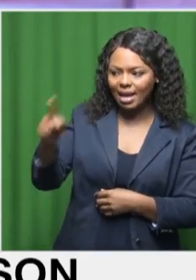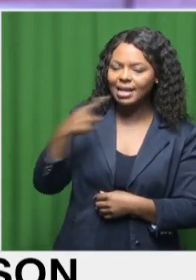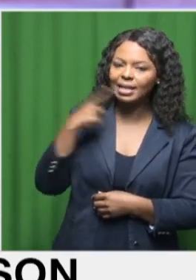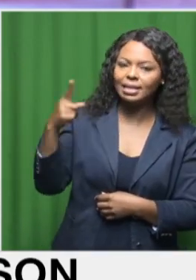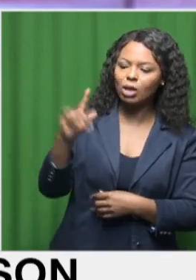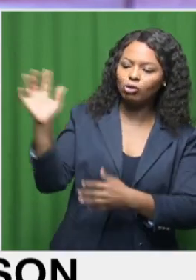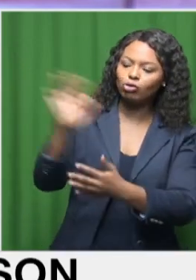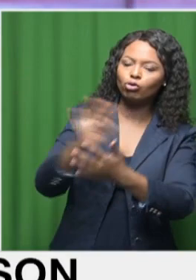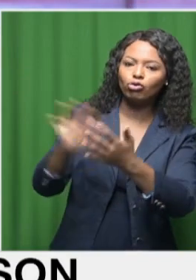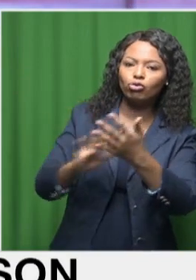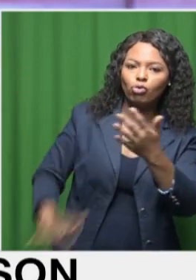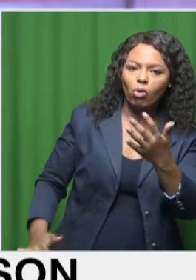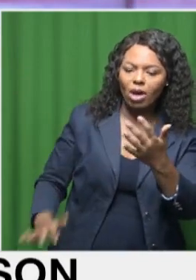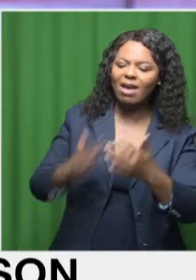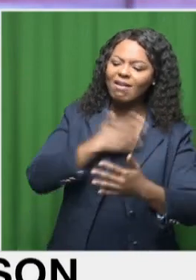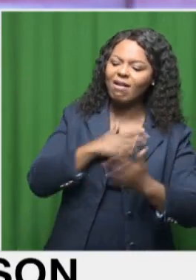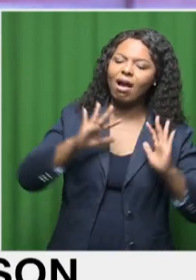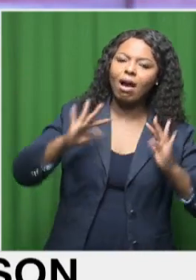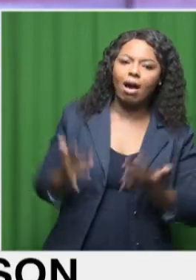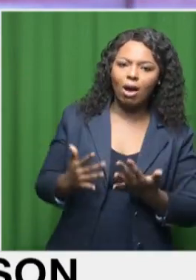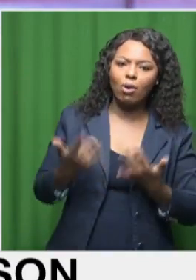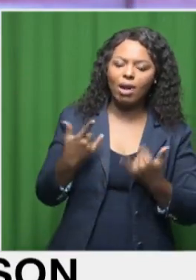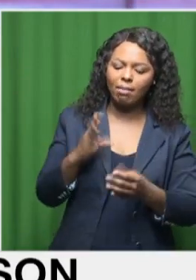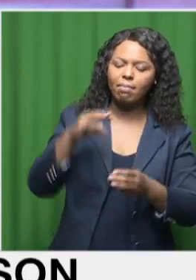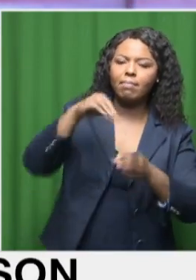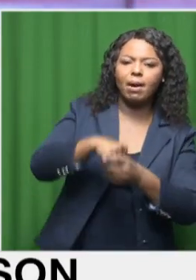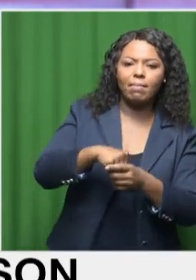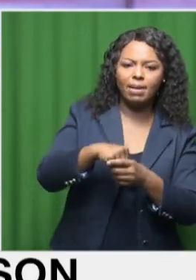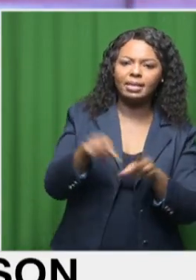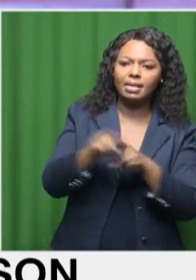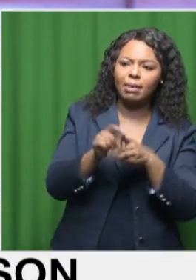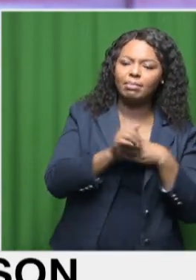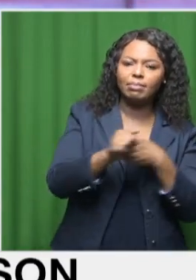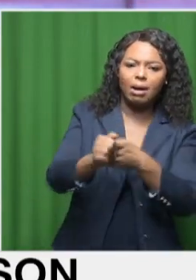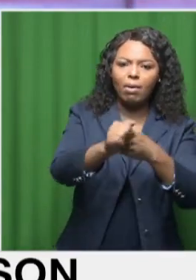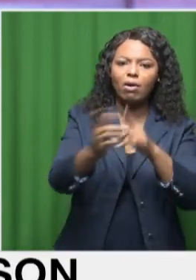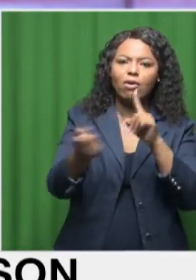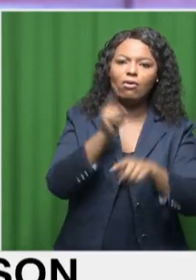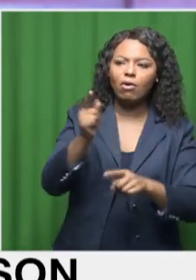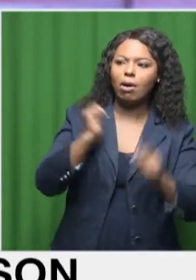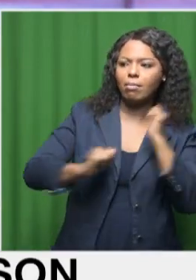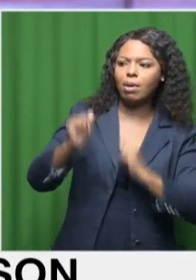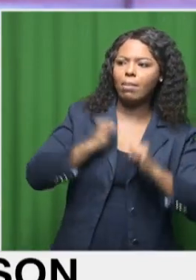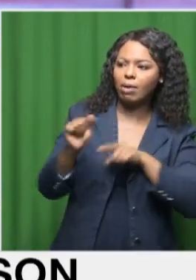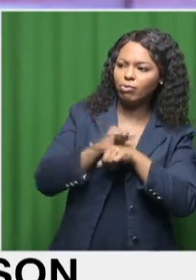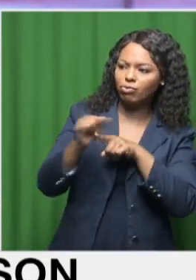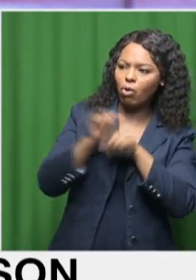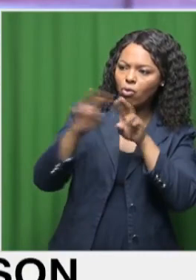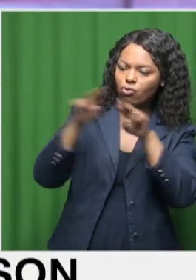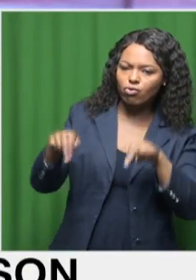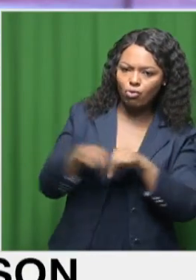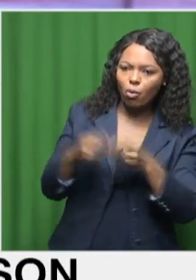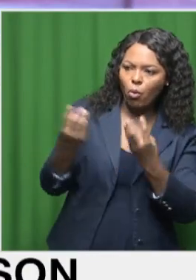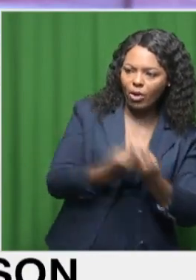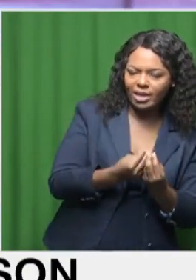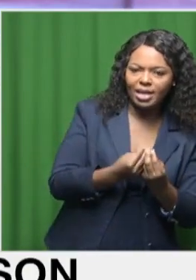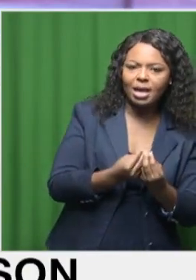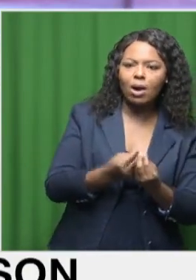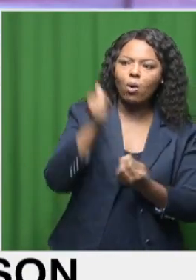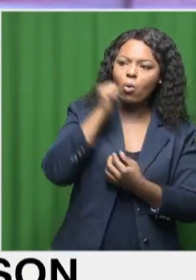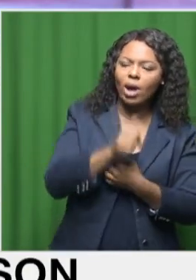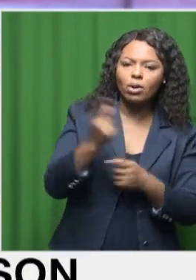what it felt like to be in a rehearsal room and be directed by Gibson Kente. He played Scarlo way back then, one of